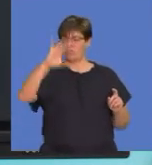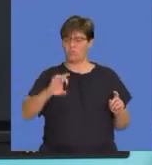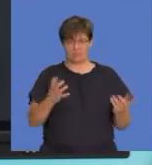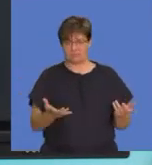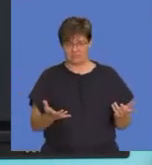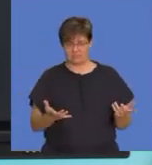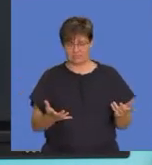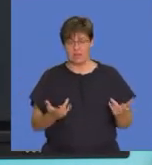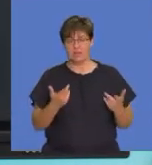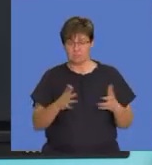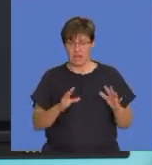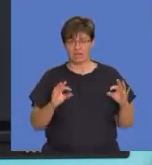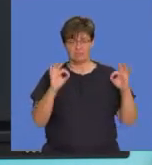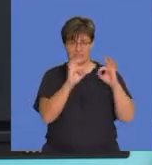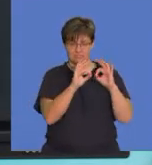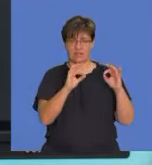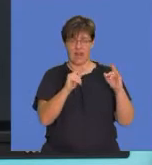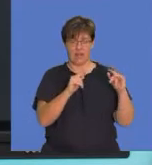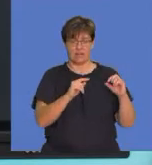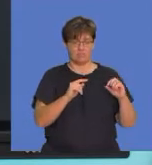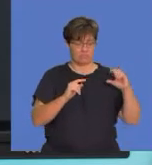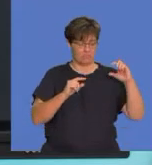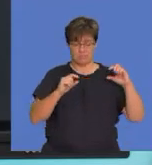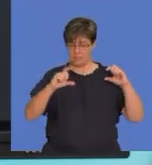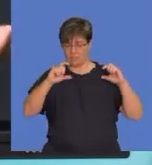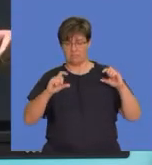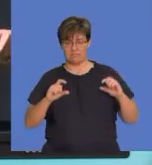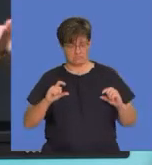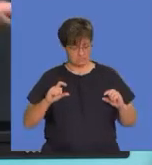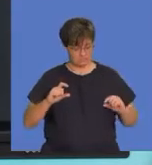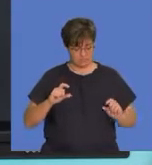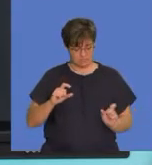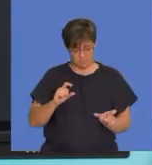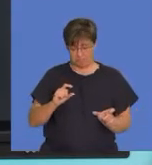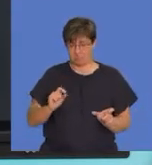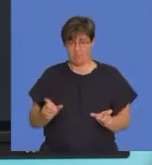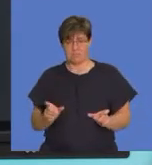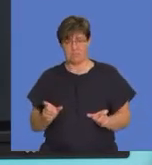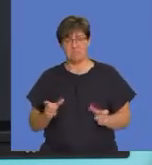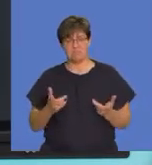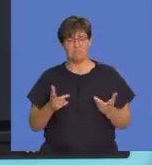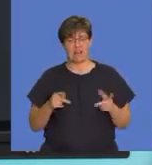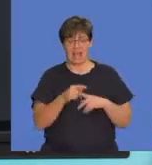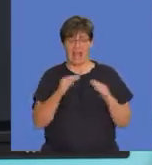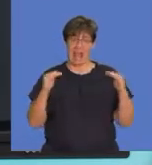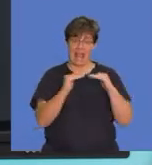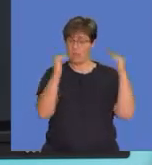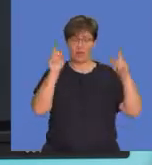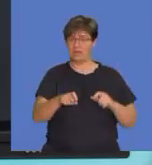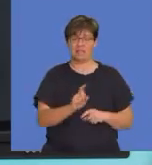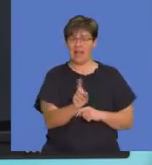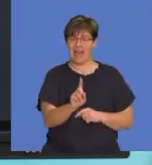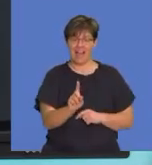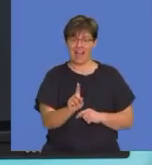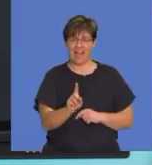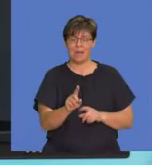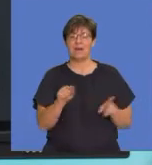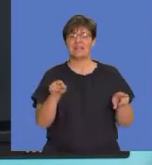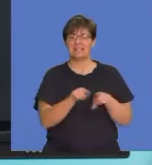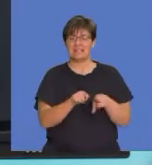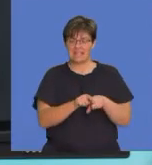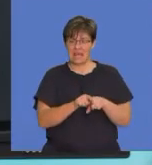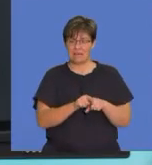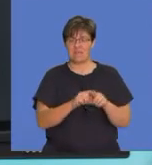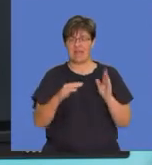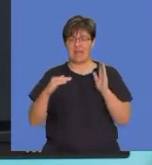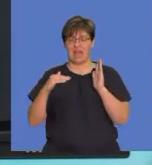So if things are in proportion with one another, meaning they don't necessarily need to be equal, as long as maybe they have the